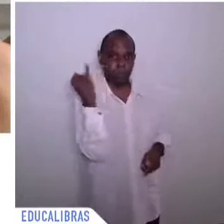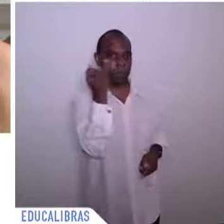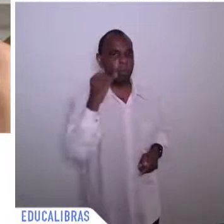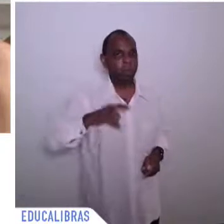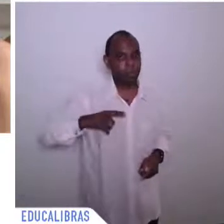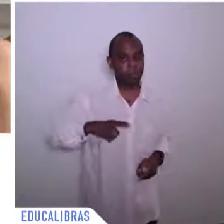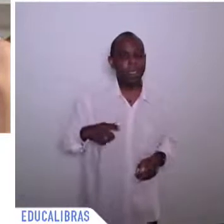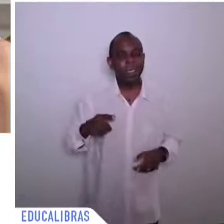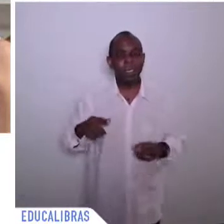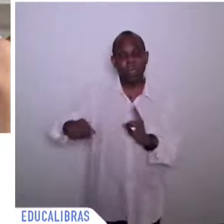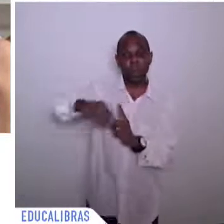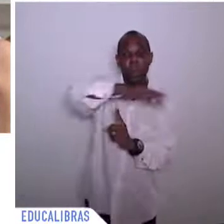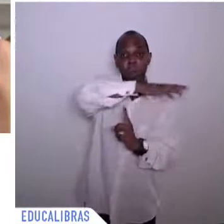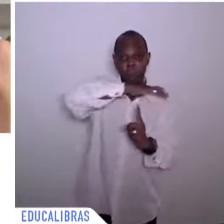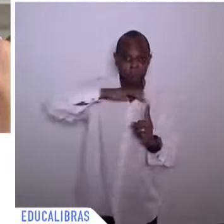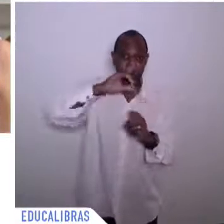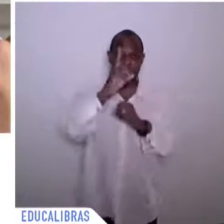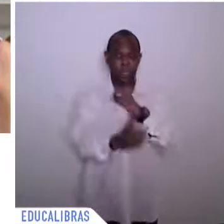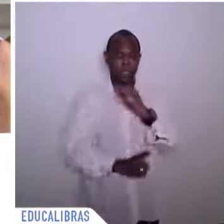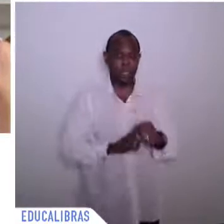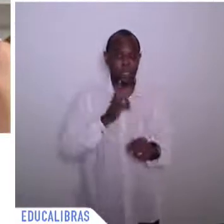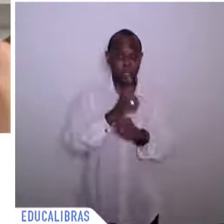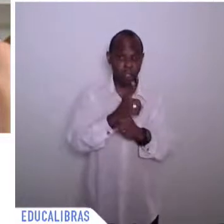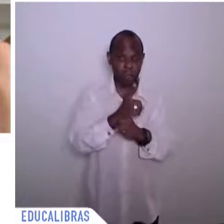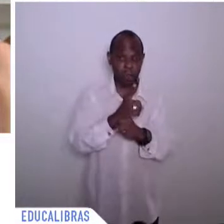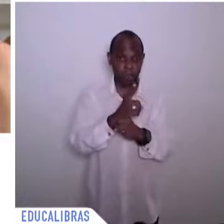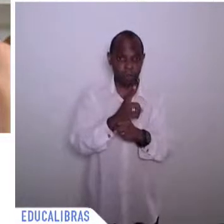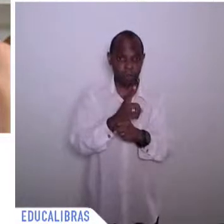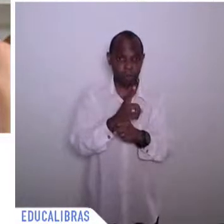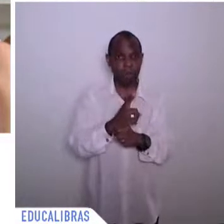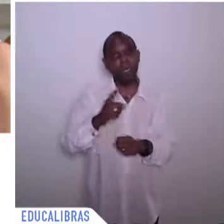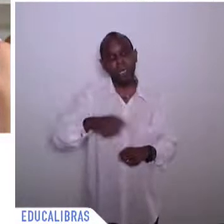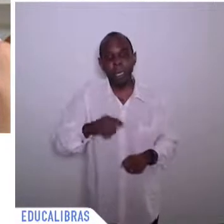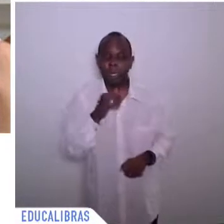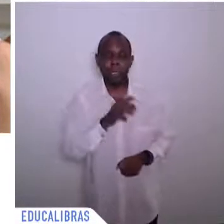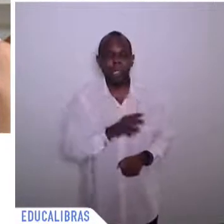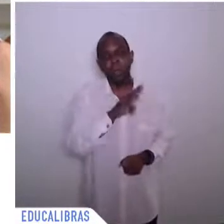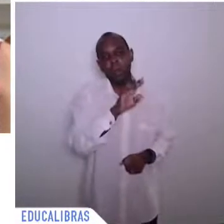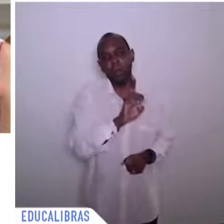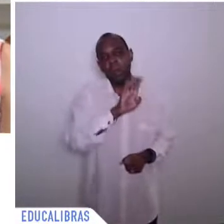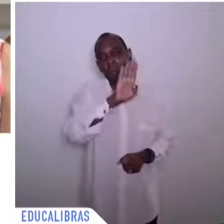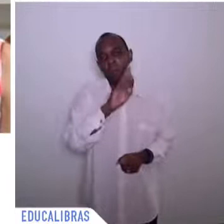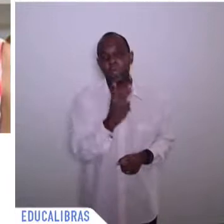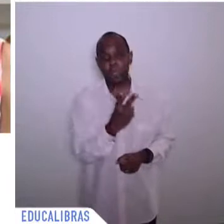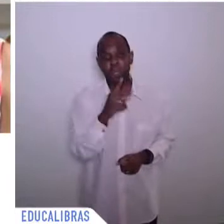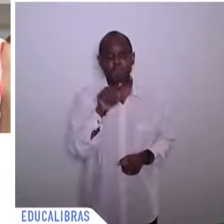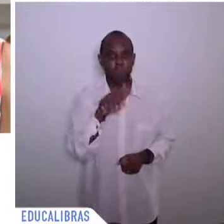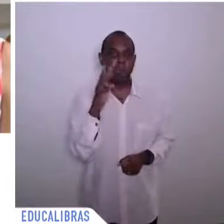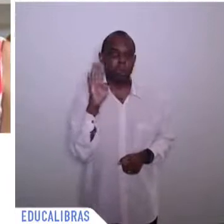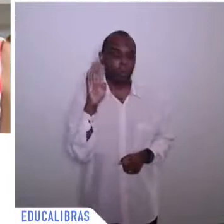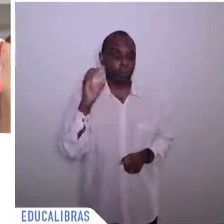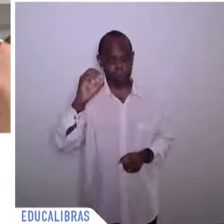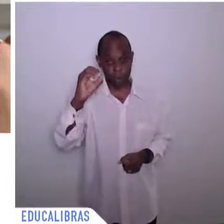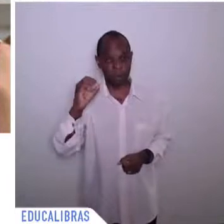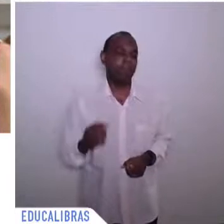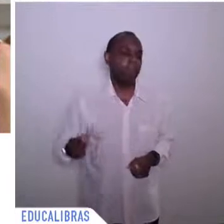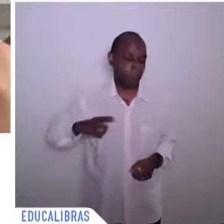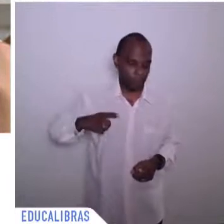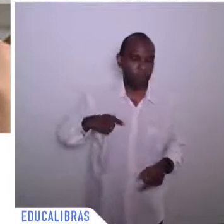information. And another observation that has precisely to do with Web